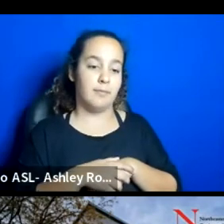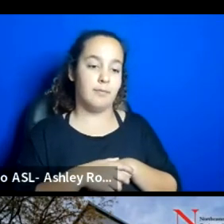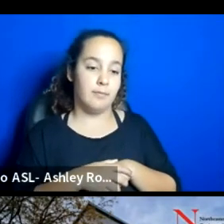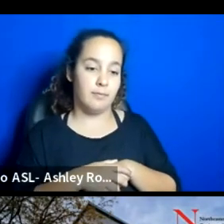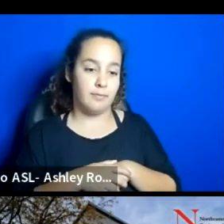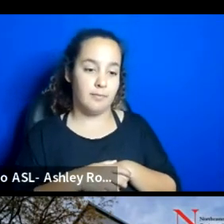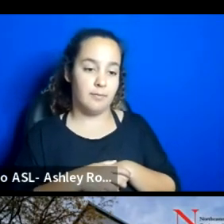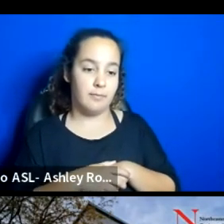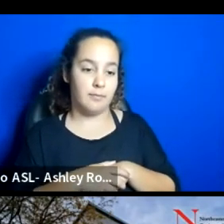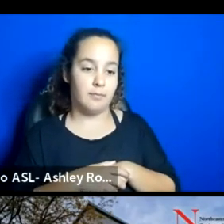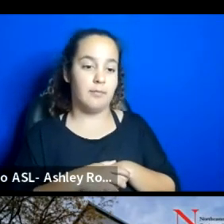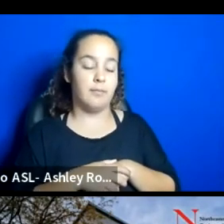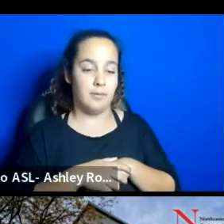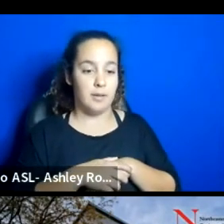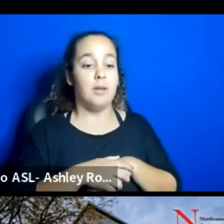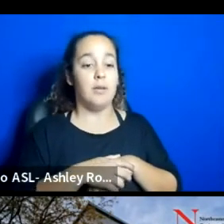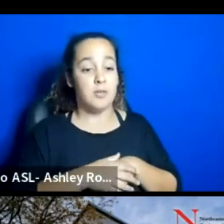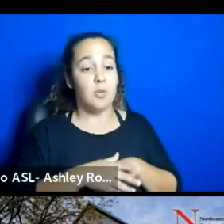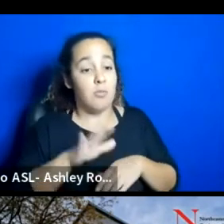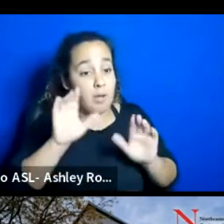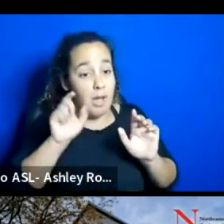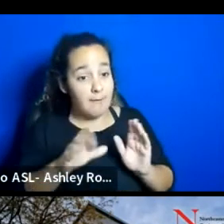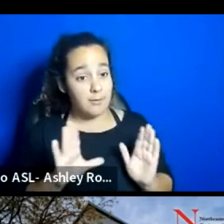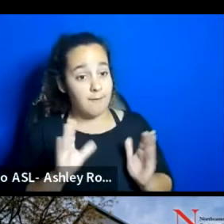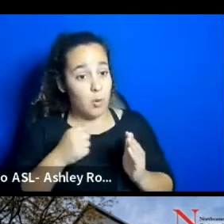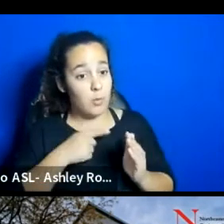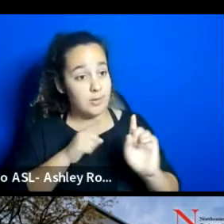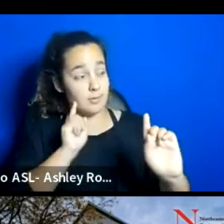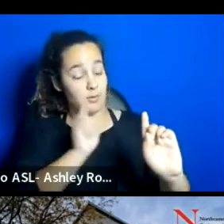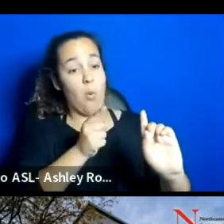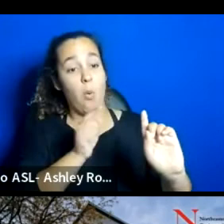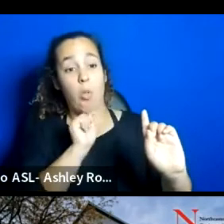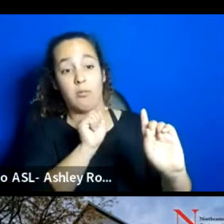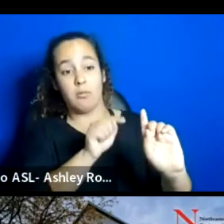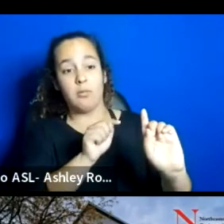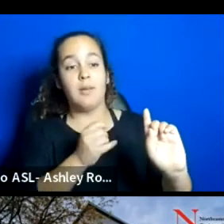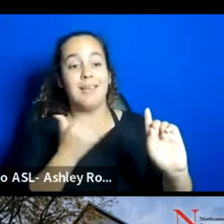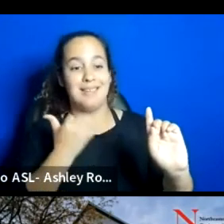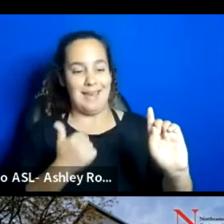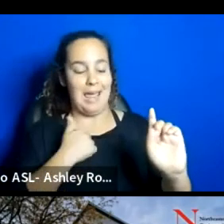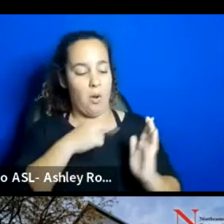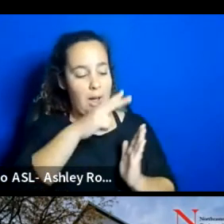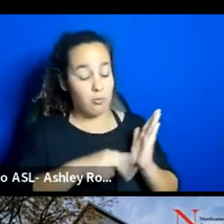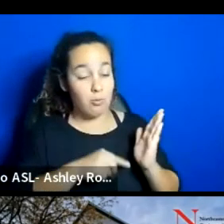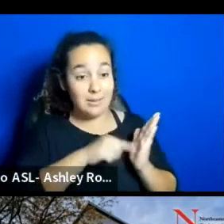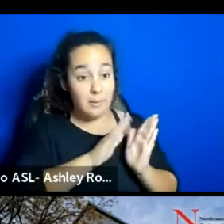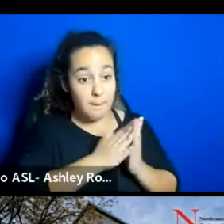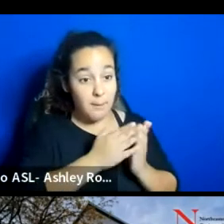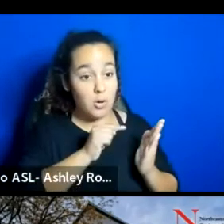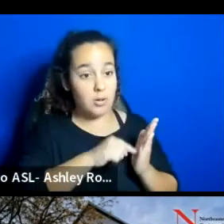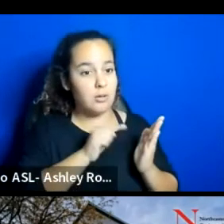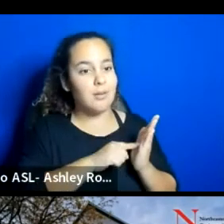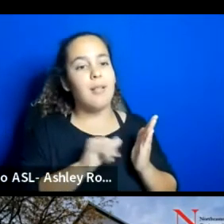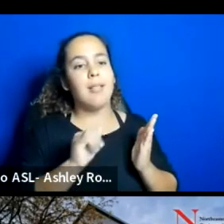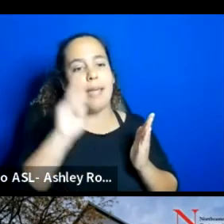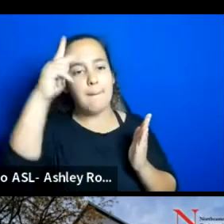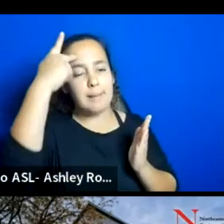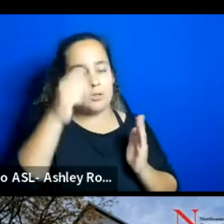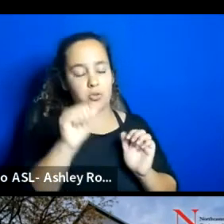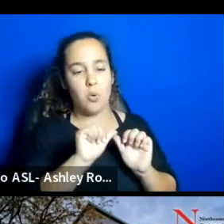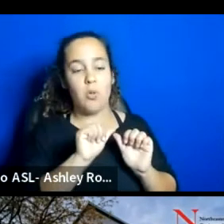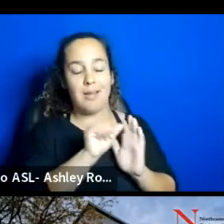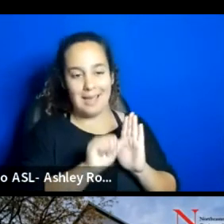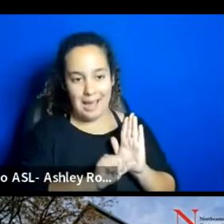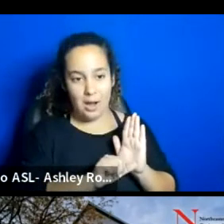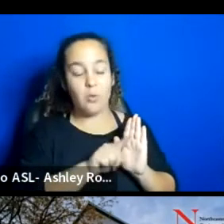than historical trajectories, I read the book as an anthropological account in which contracts and organizations are not only important